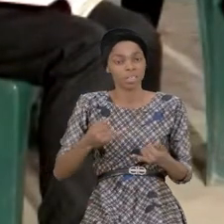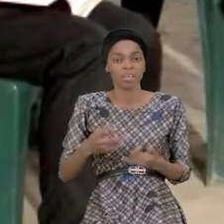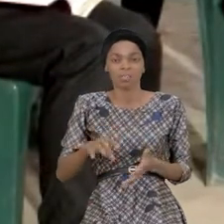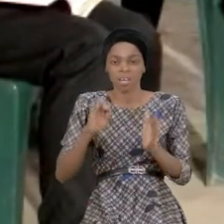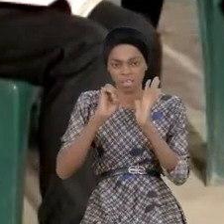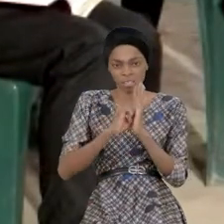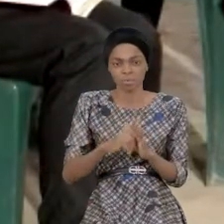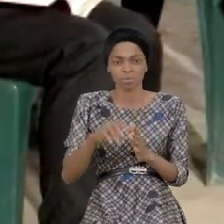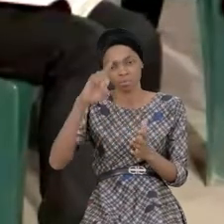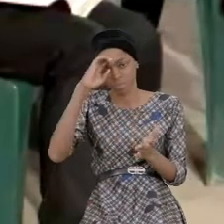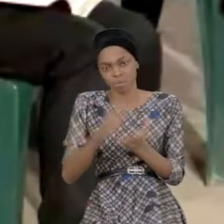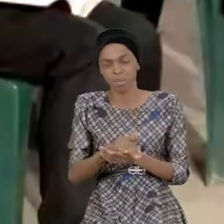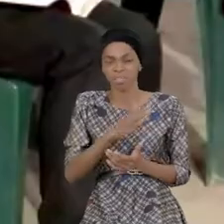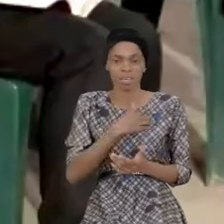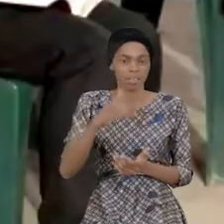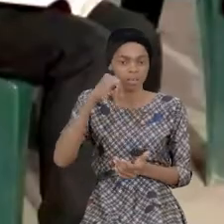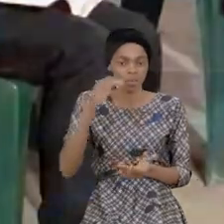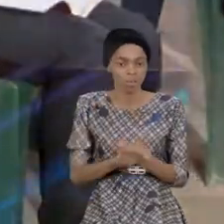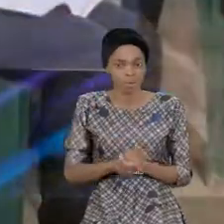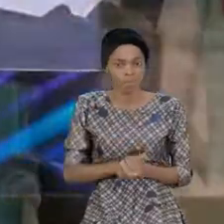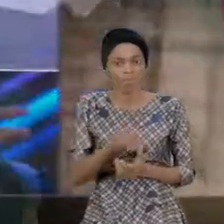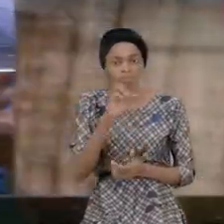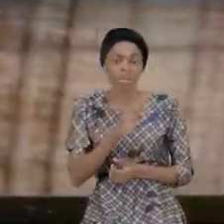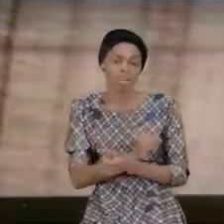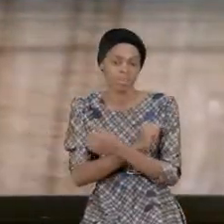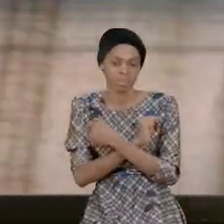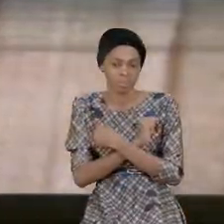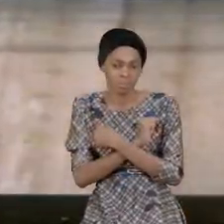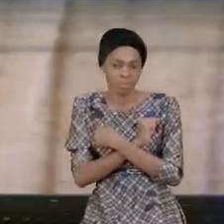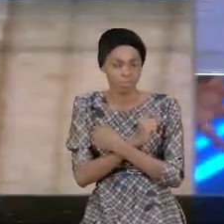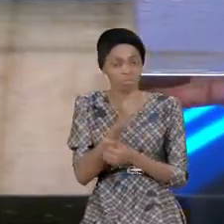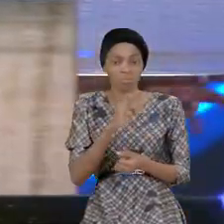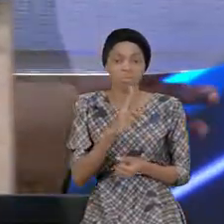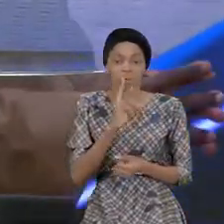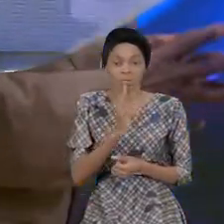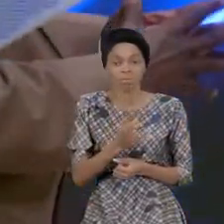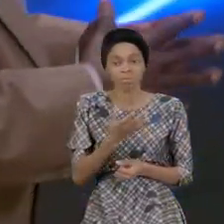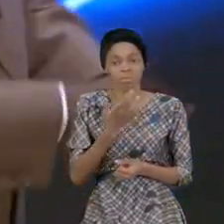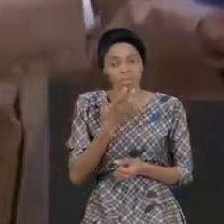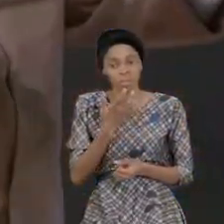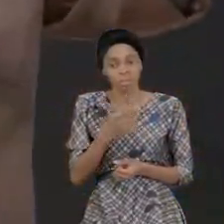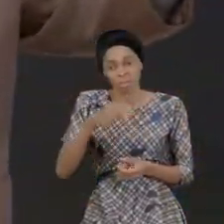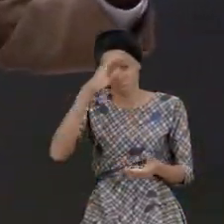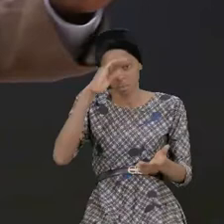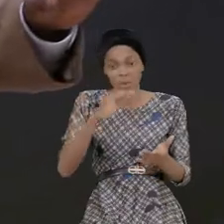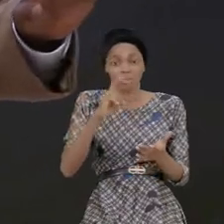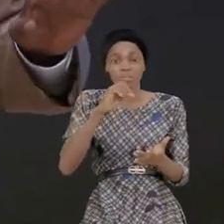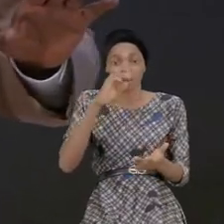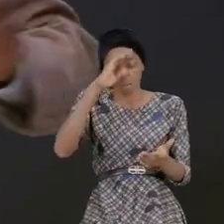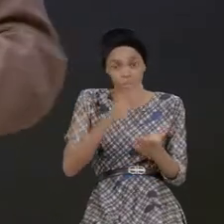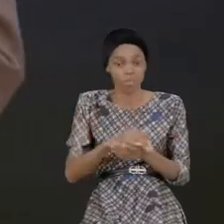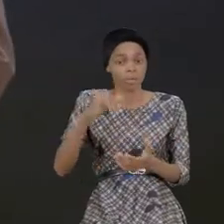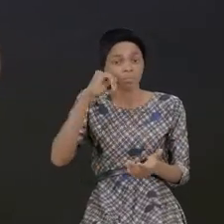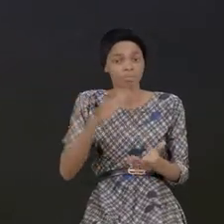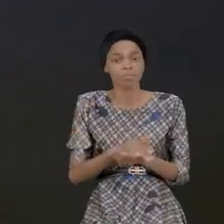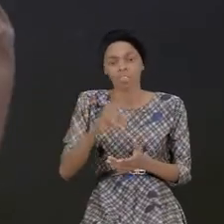and wife. You are lovely, you are loving, husband and wife. You are considerate